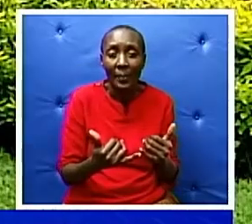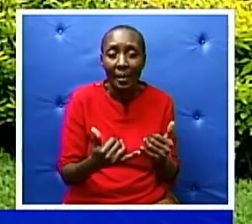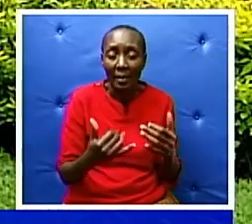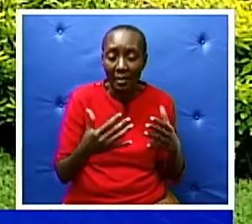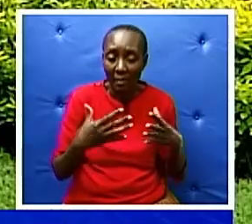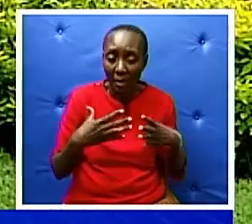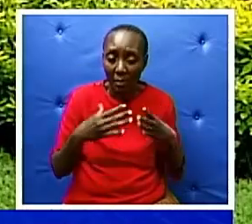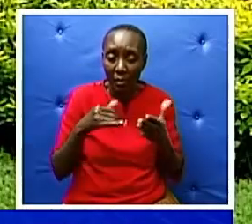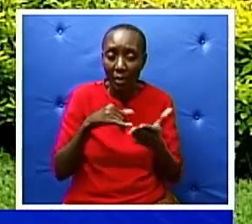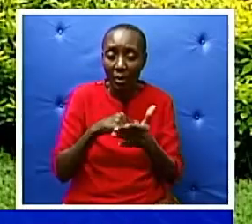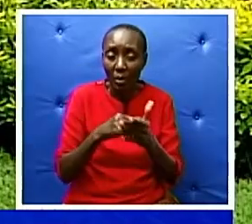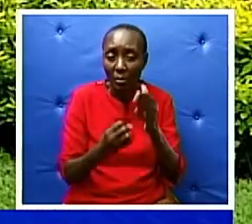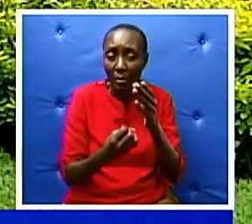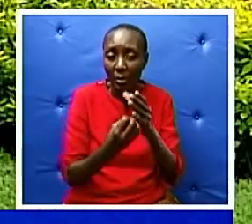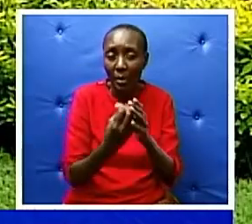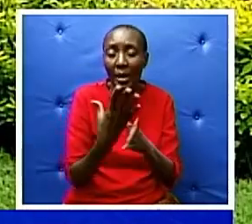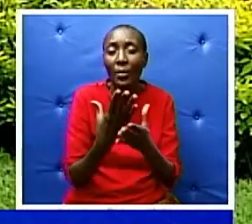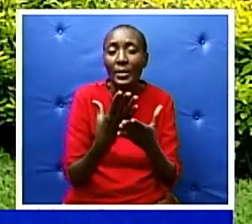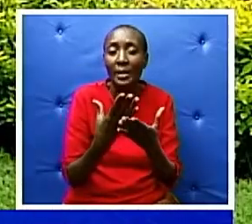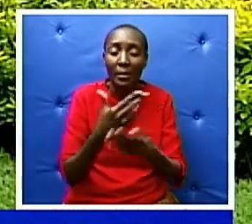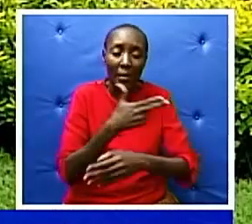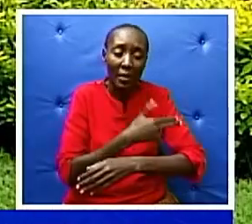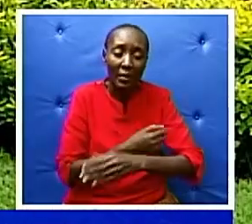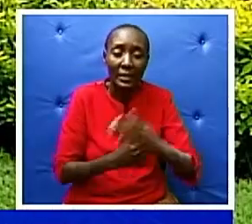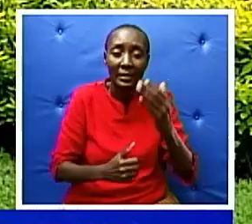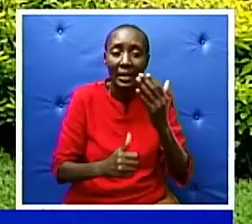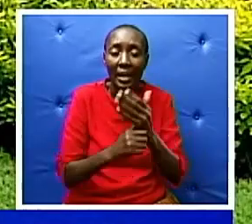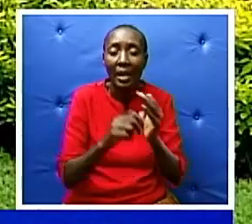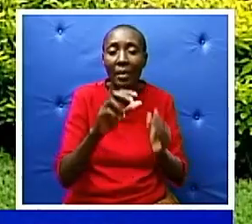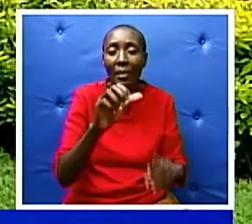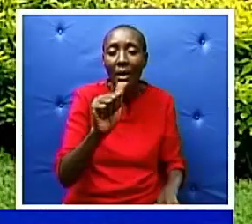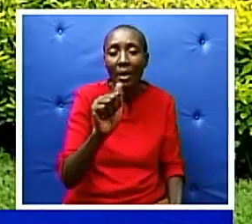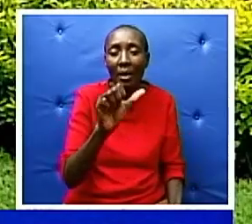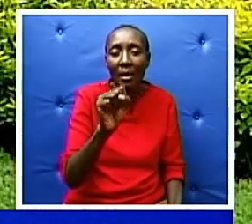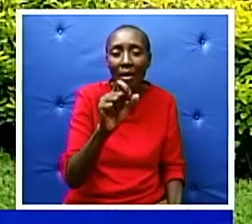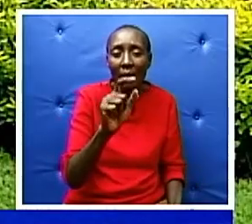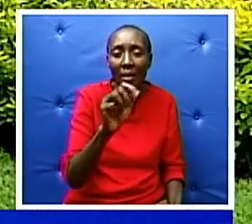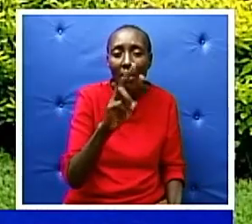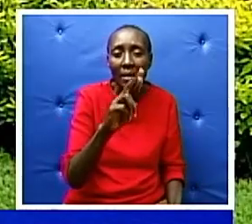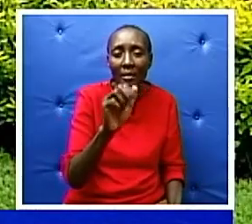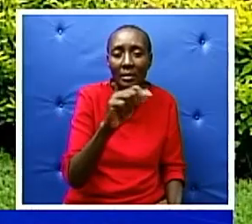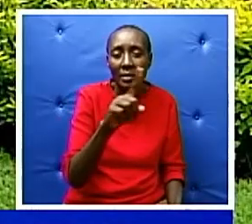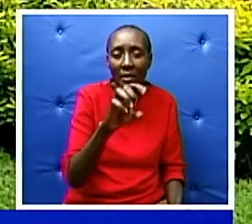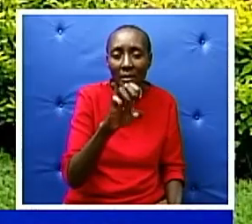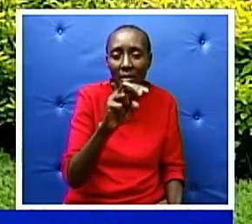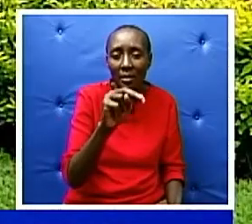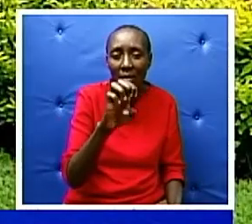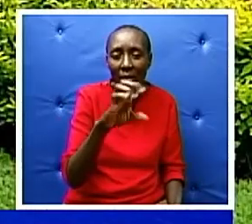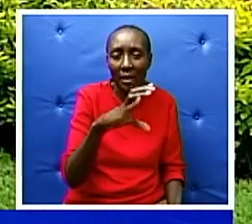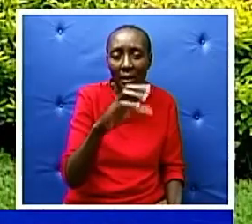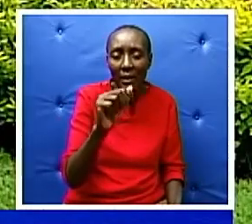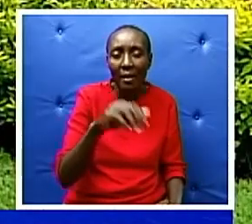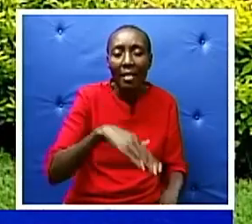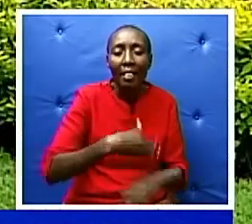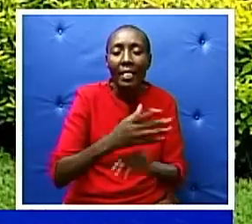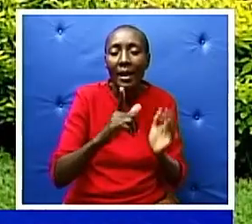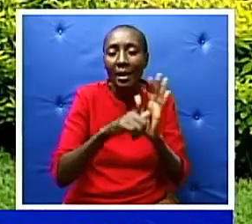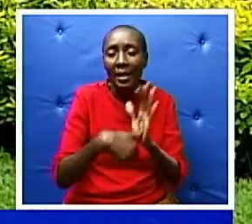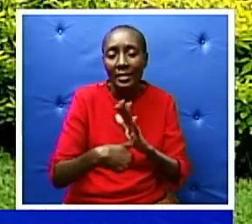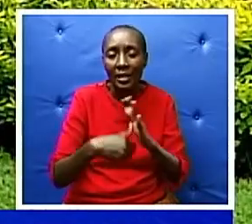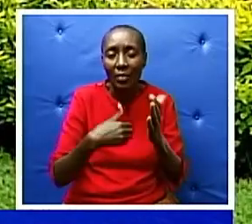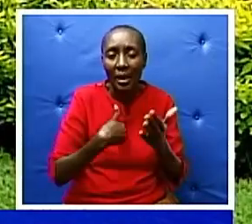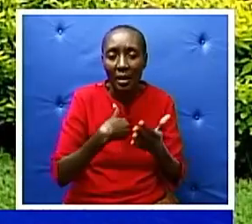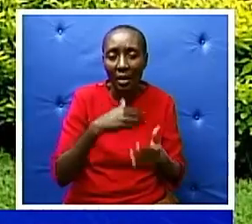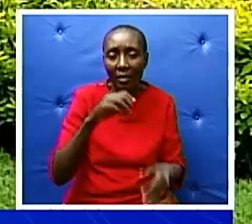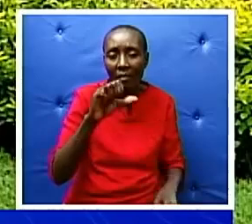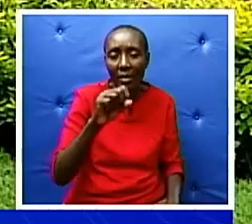is AstraZeneca from Oxford. Yeah. And then we've had a shipping of Sputnik from